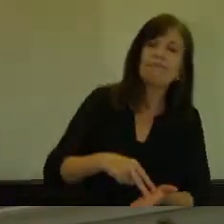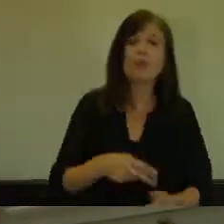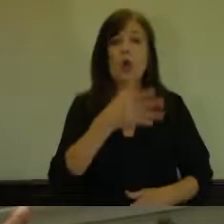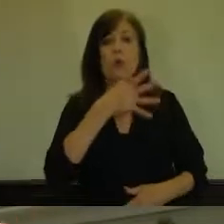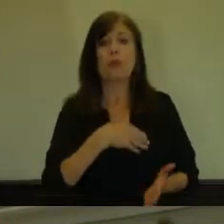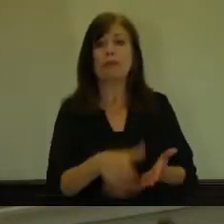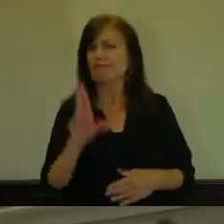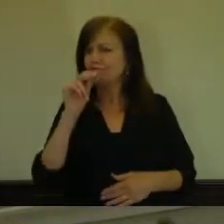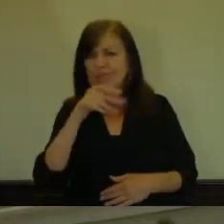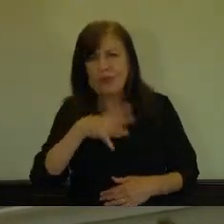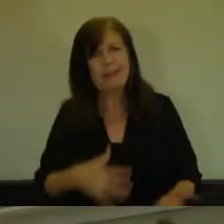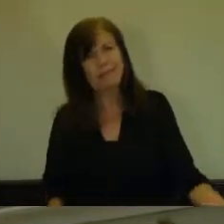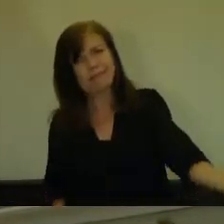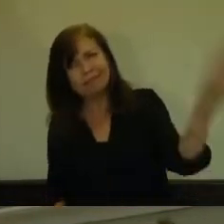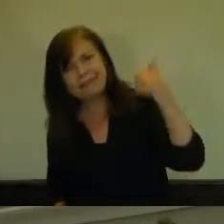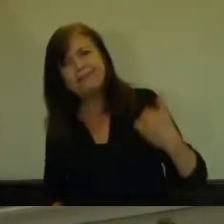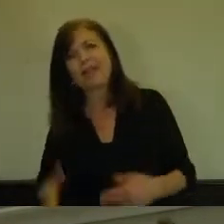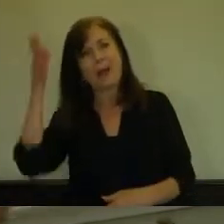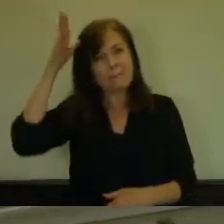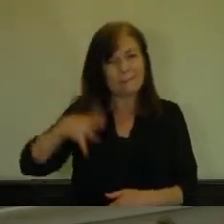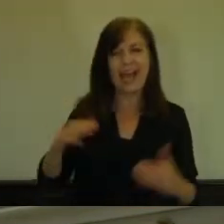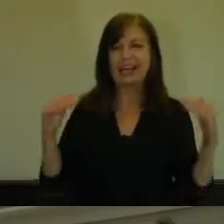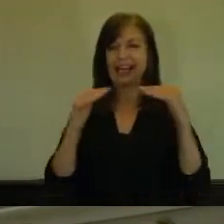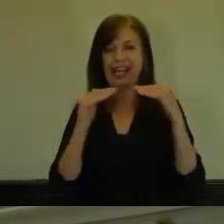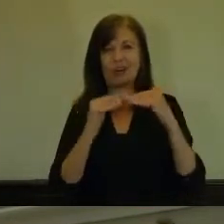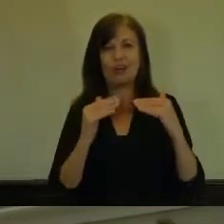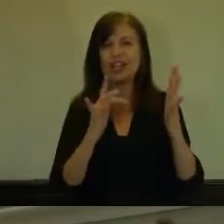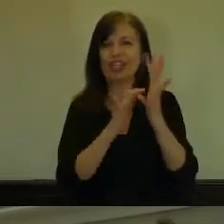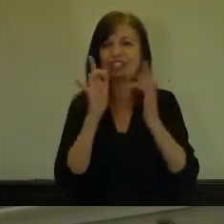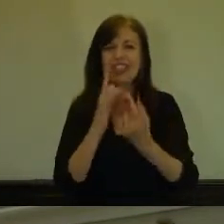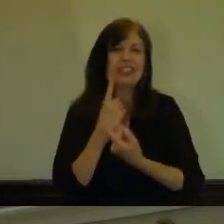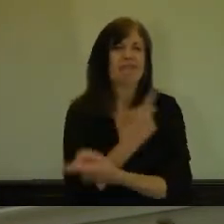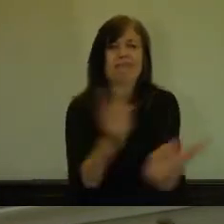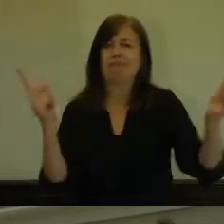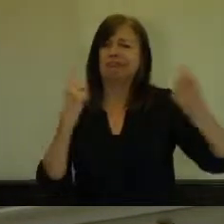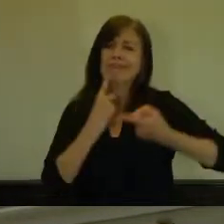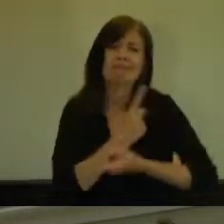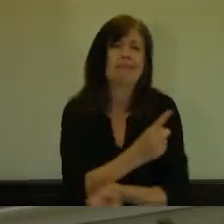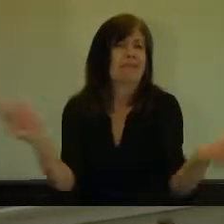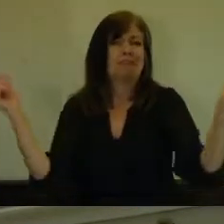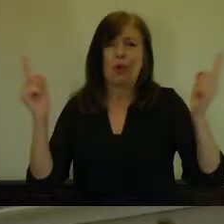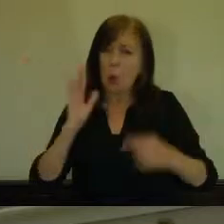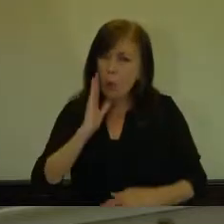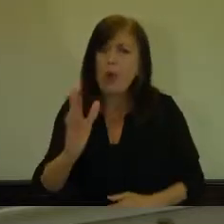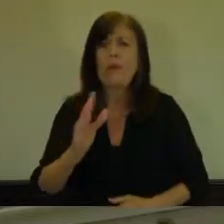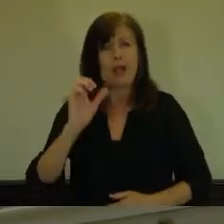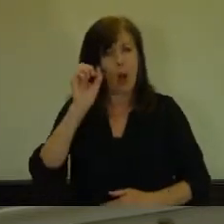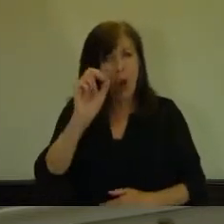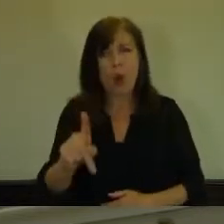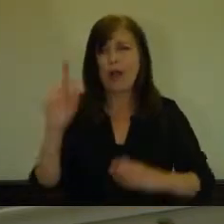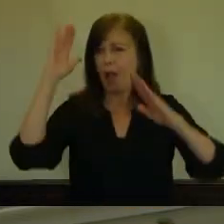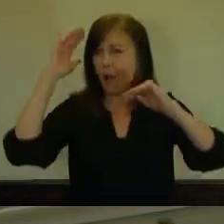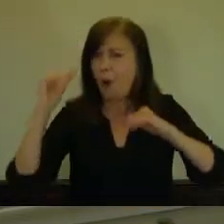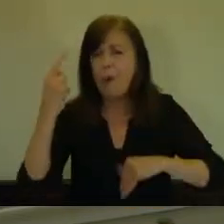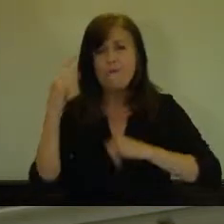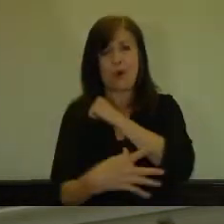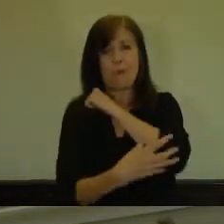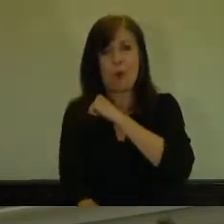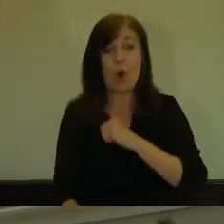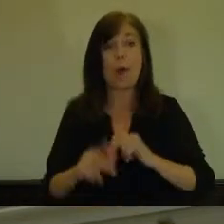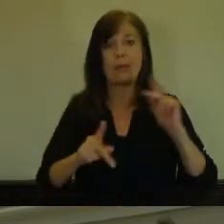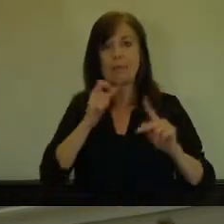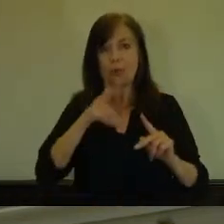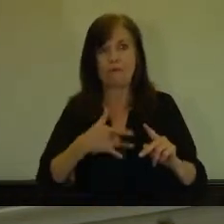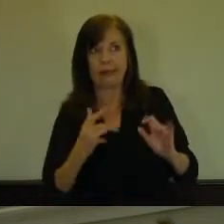disciples and apostles alike. He gave dignity and he preached good news to the poor, and he recentered the marginalized, and he gave